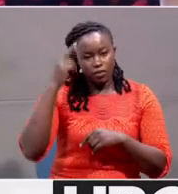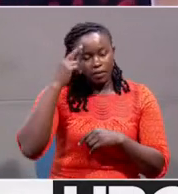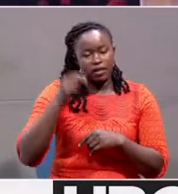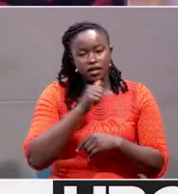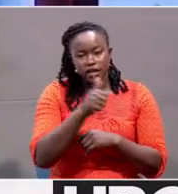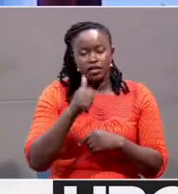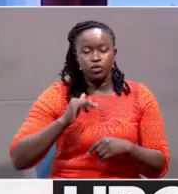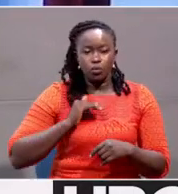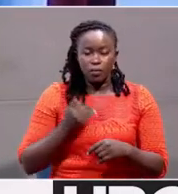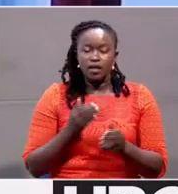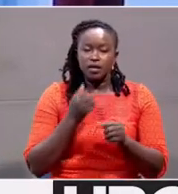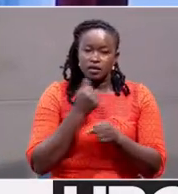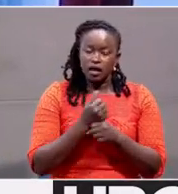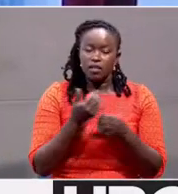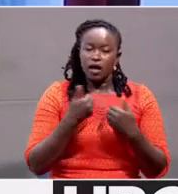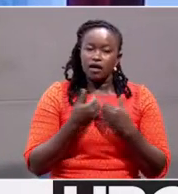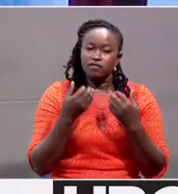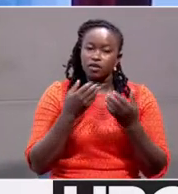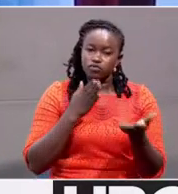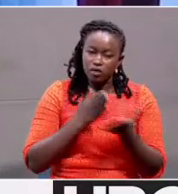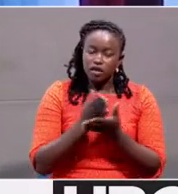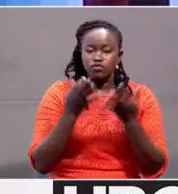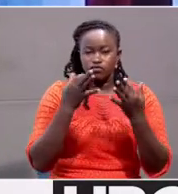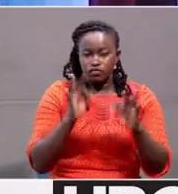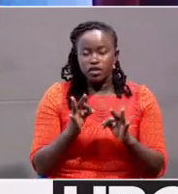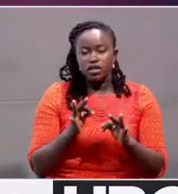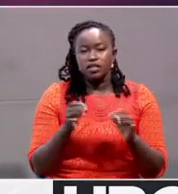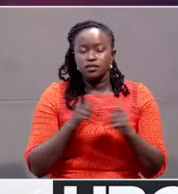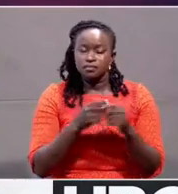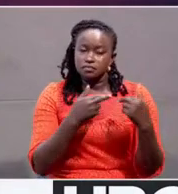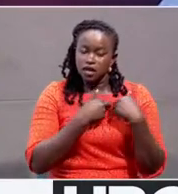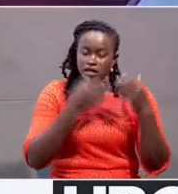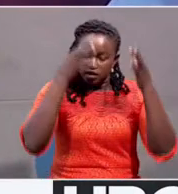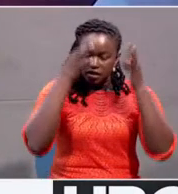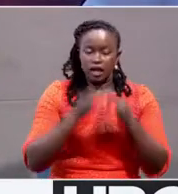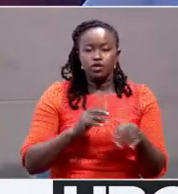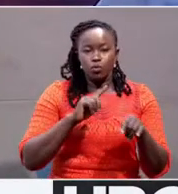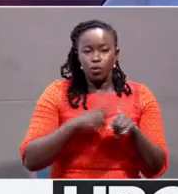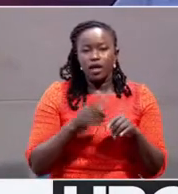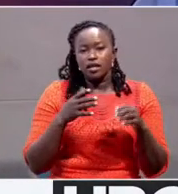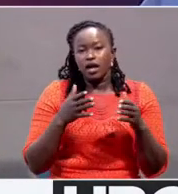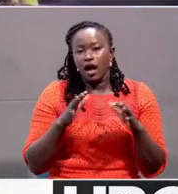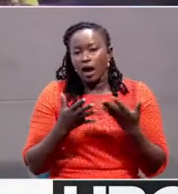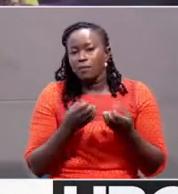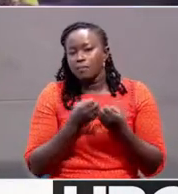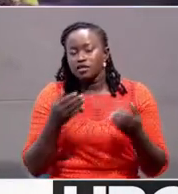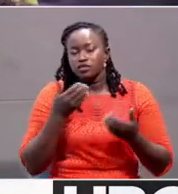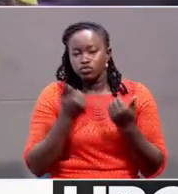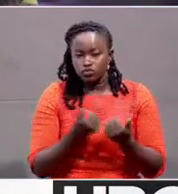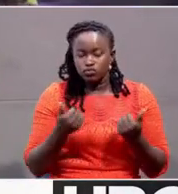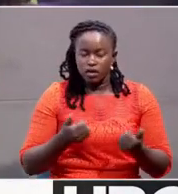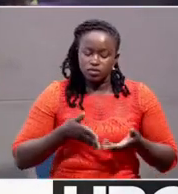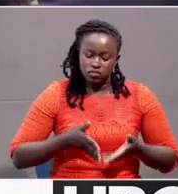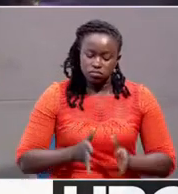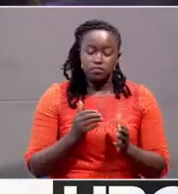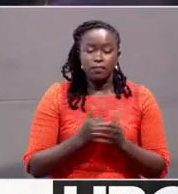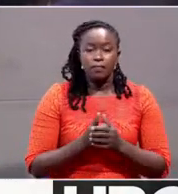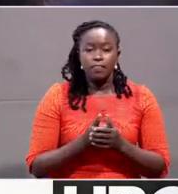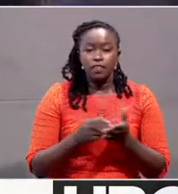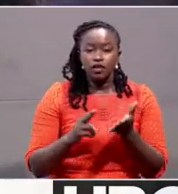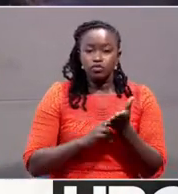girl has a right to freely and responsibly decide when and how many children to have. The use of